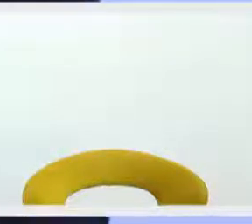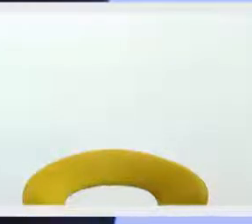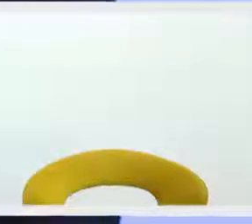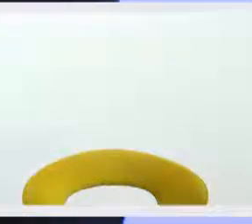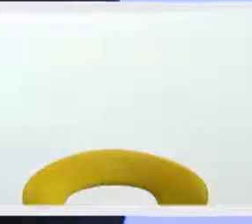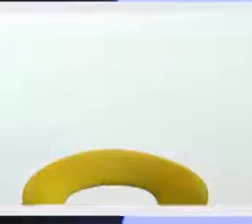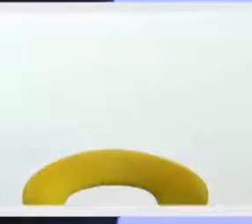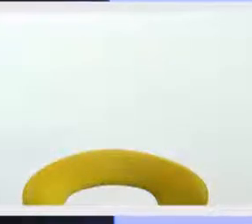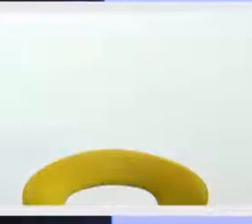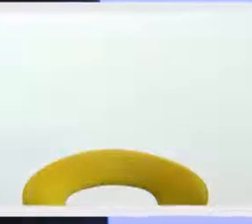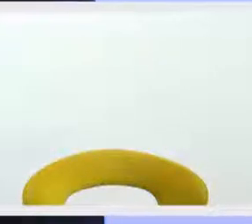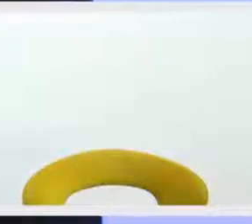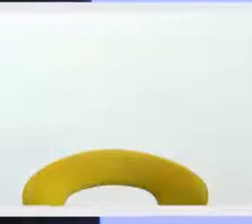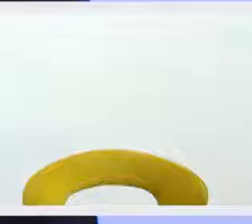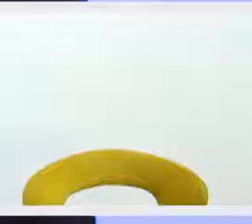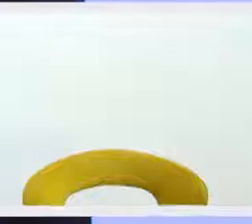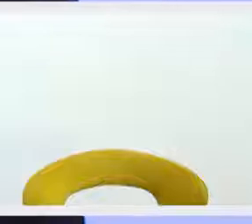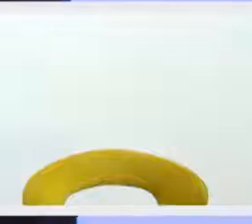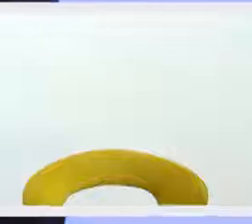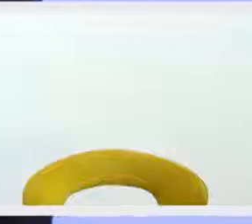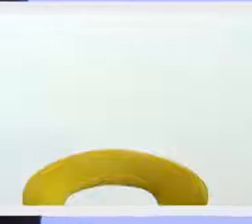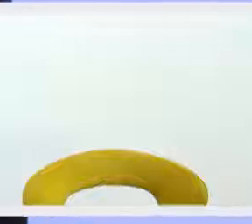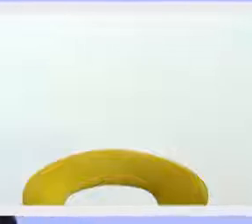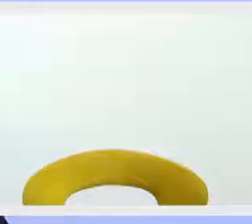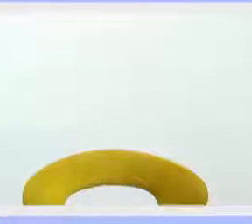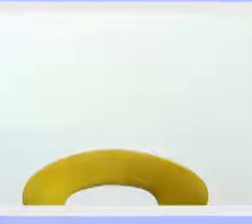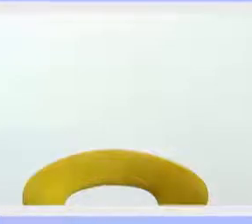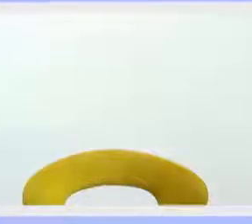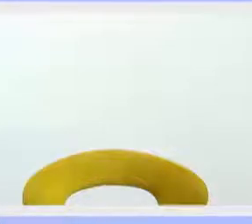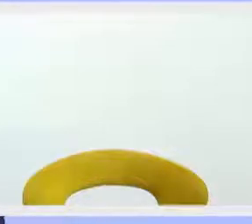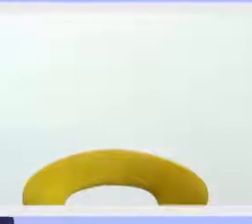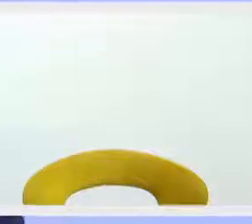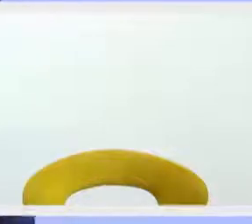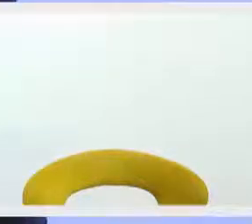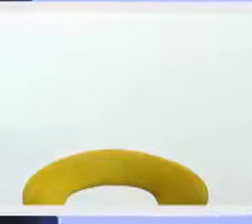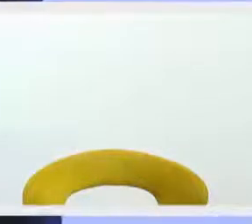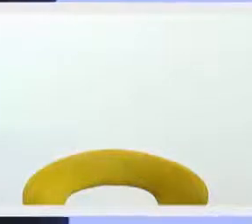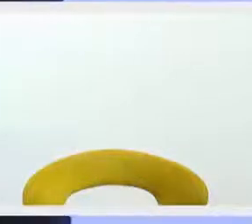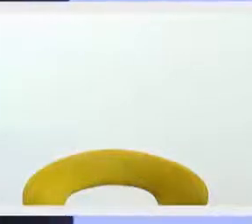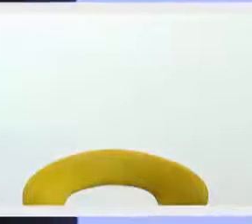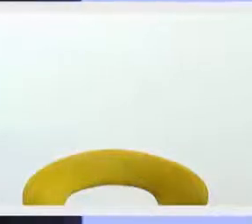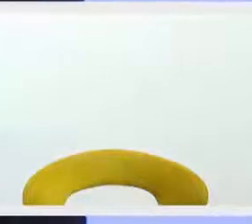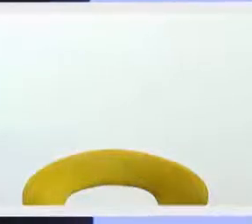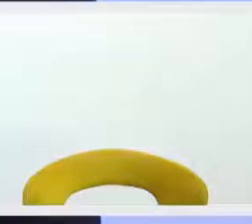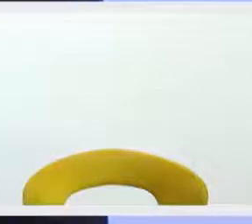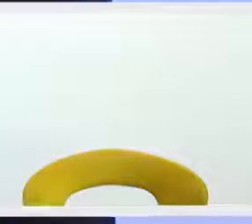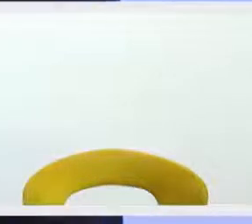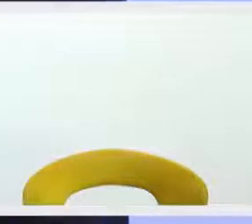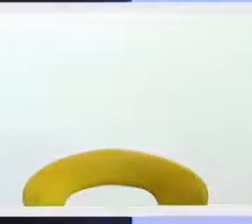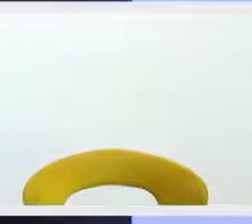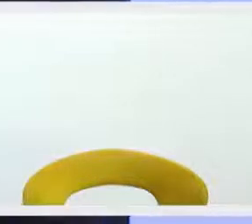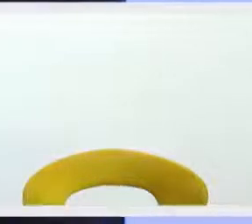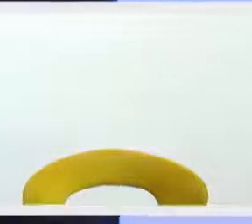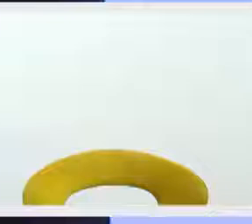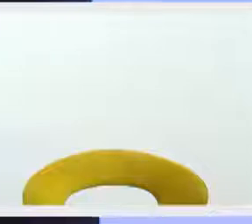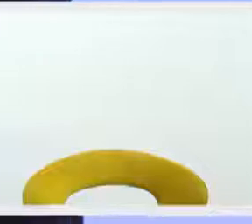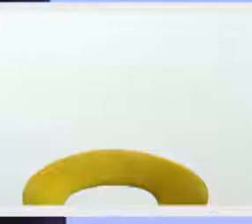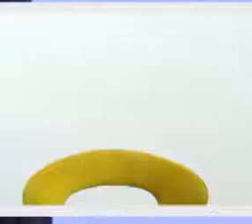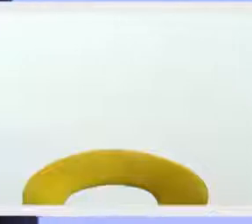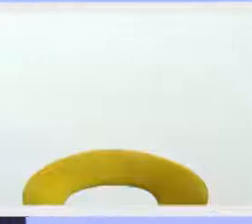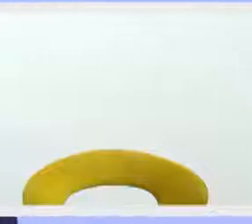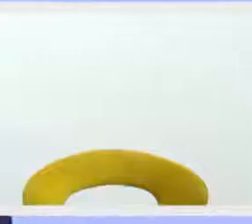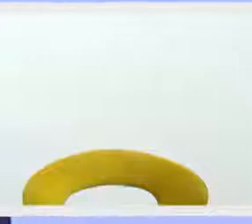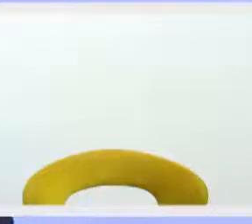Care Browsing and Focus Highlight, which help you not lose your place with just your keyboard.